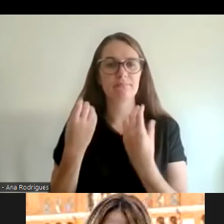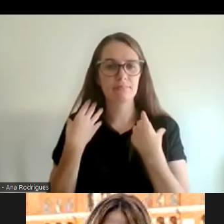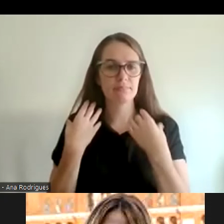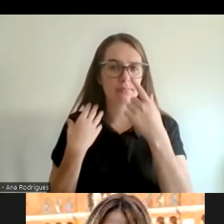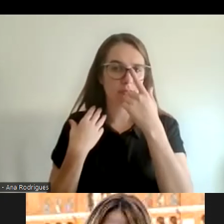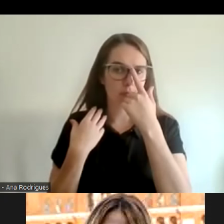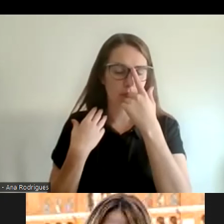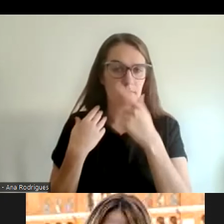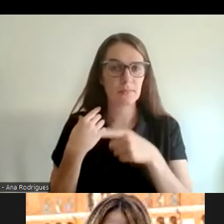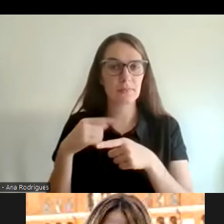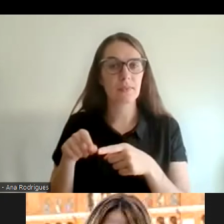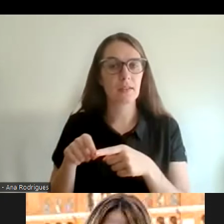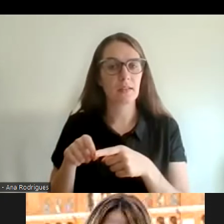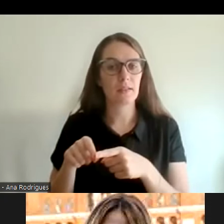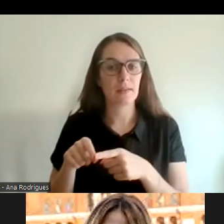to be